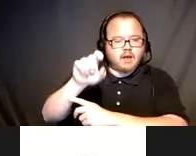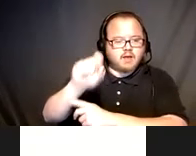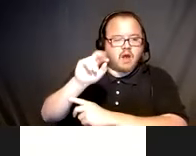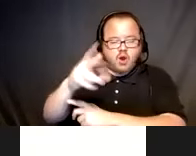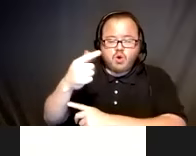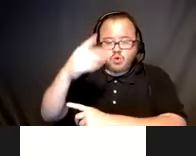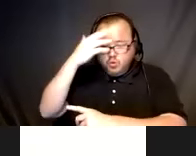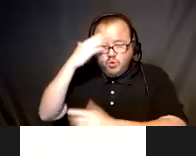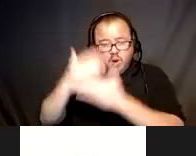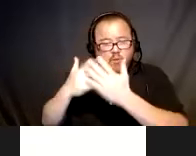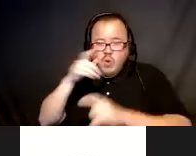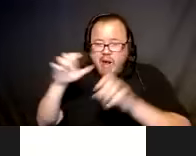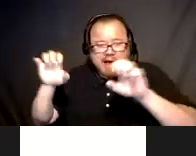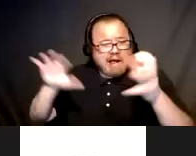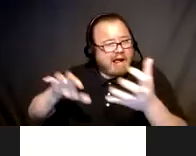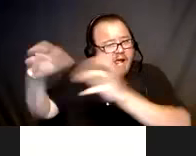the local helpline at